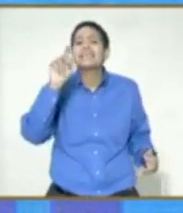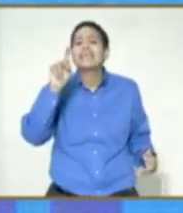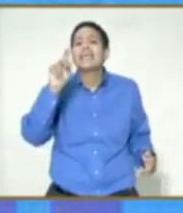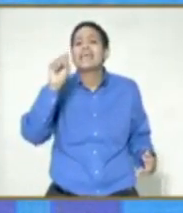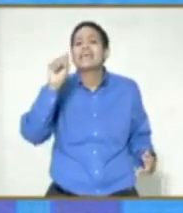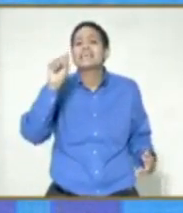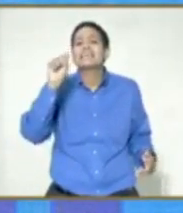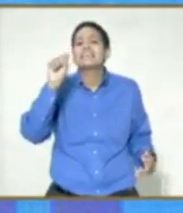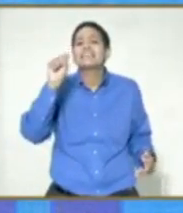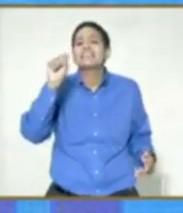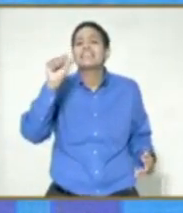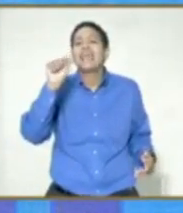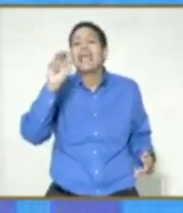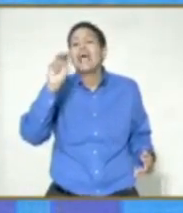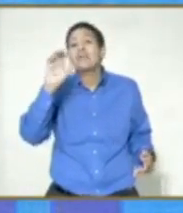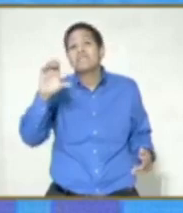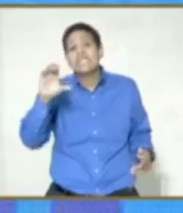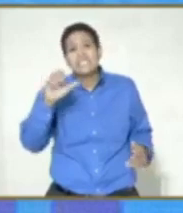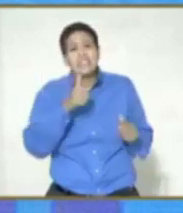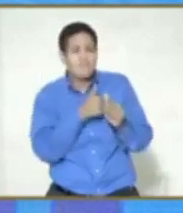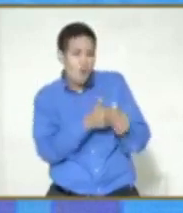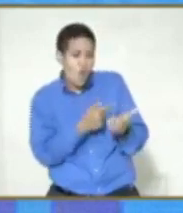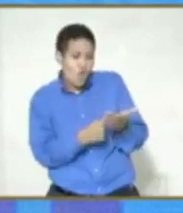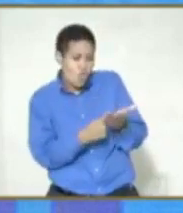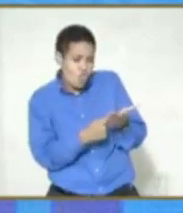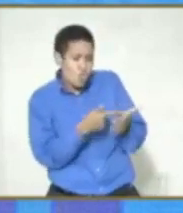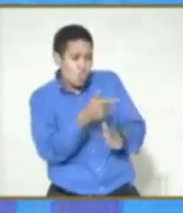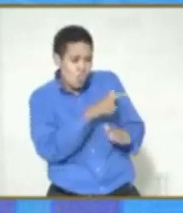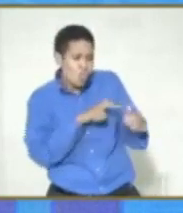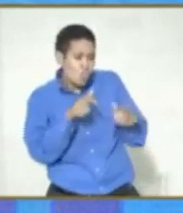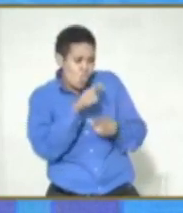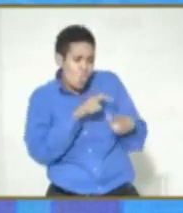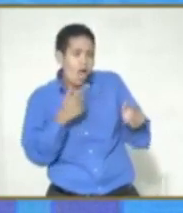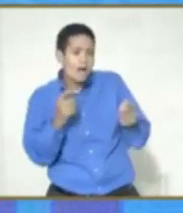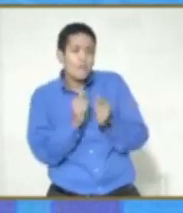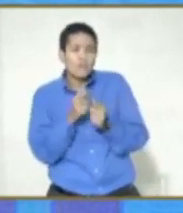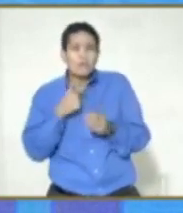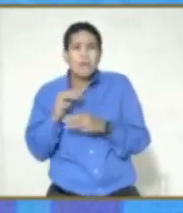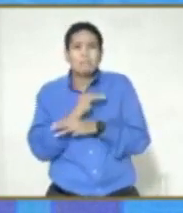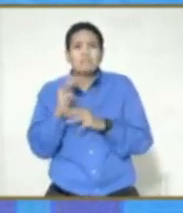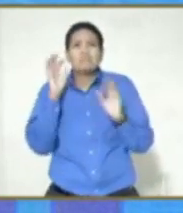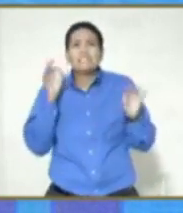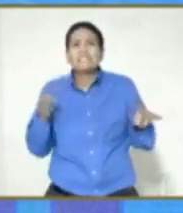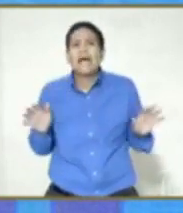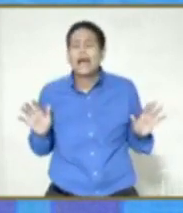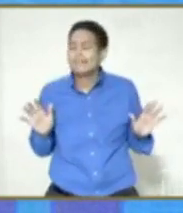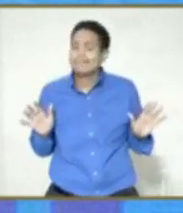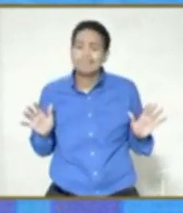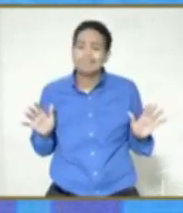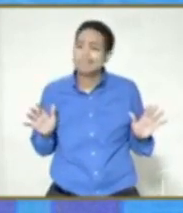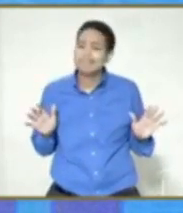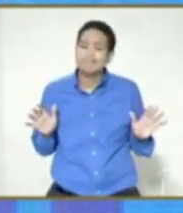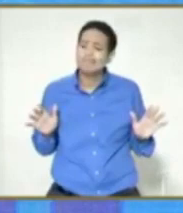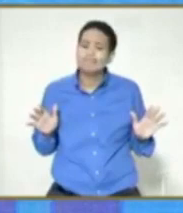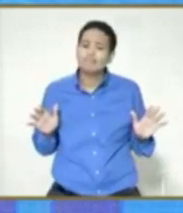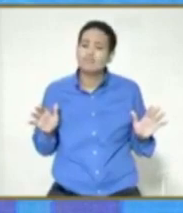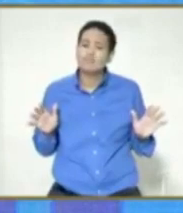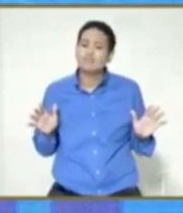KSMAC, following discussions with the ministry, took a position that we